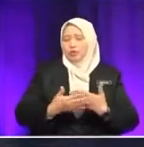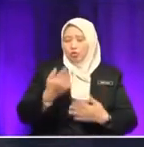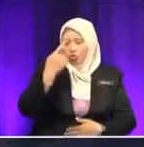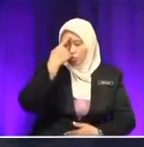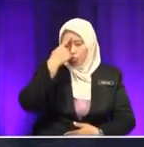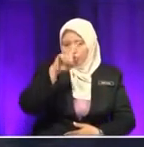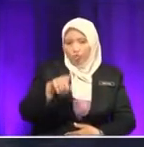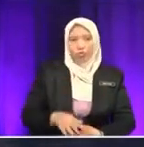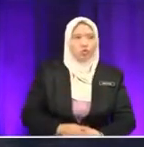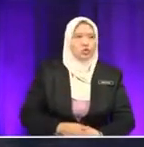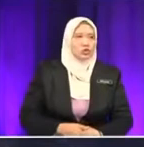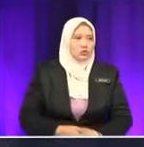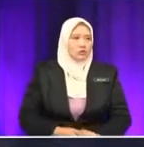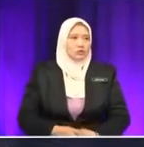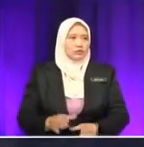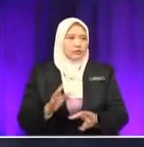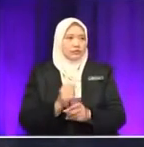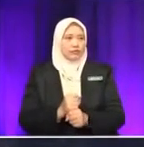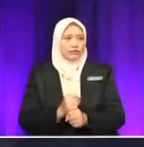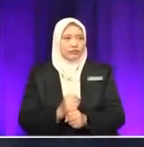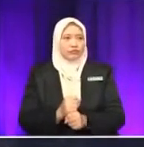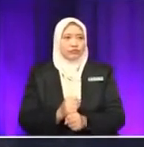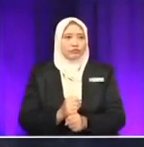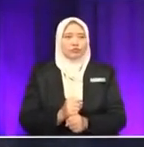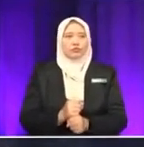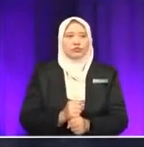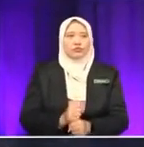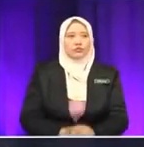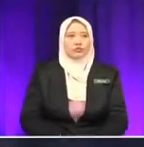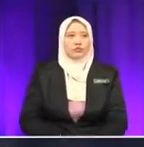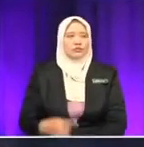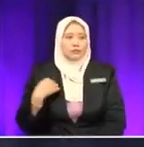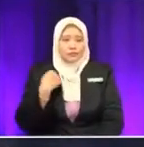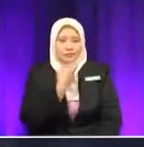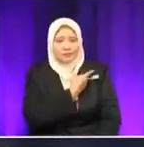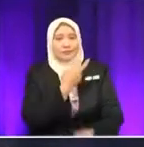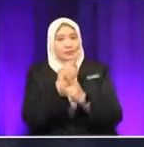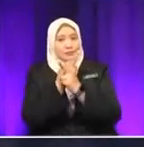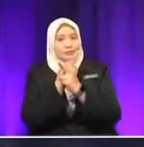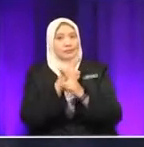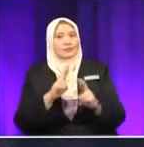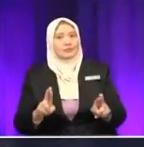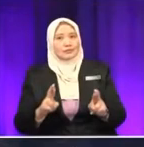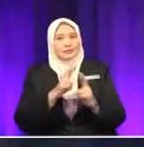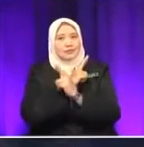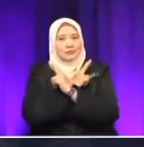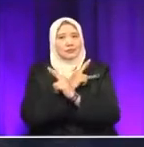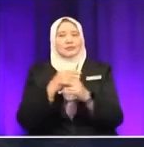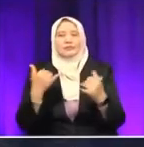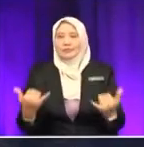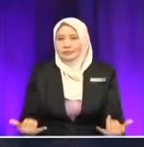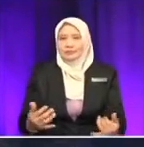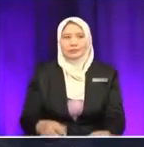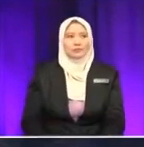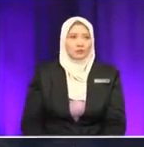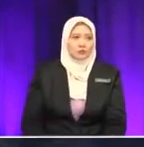the mark in that sense. All right, thank you so much, Teacher Faraliza. We're going to be taking a very short break and we're going to be coming back to understand and